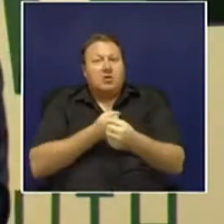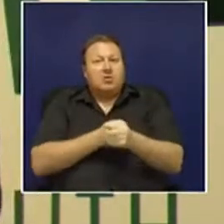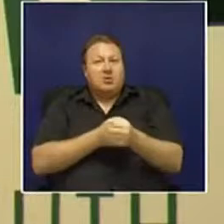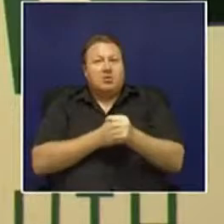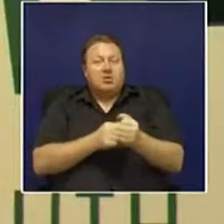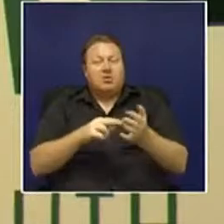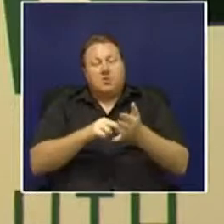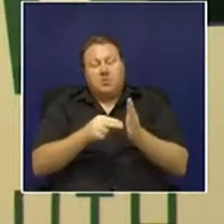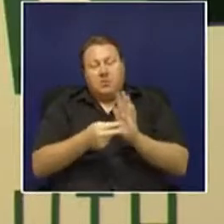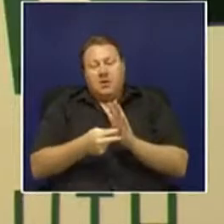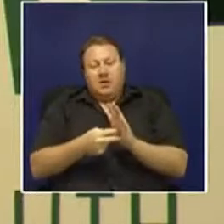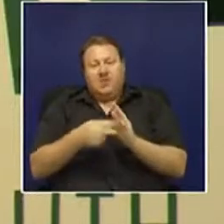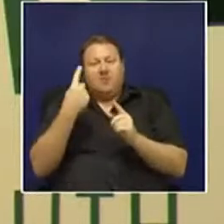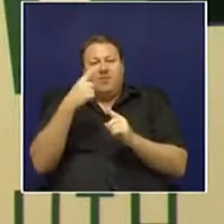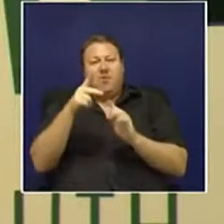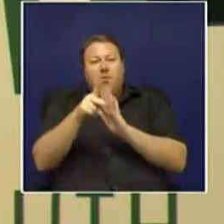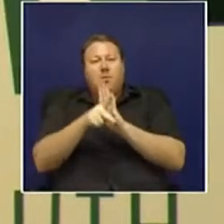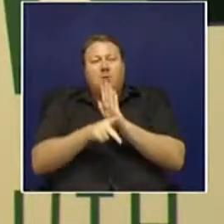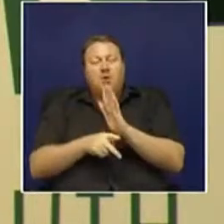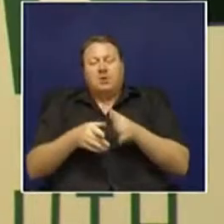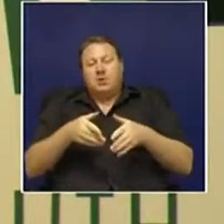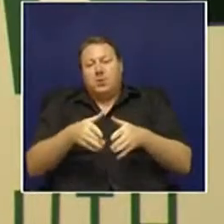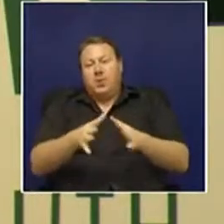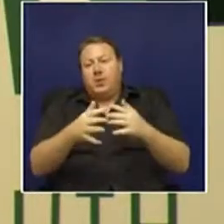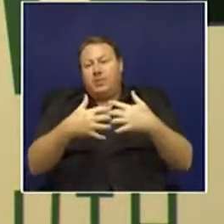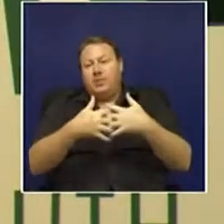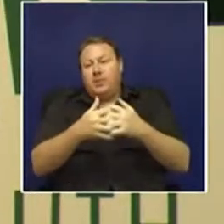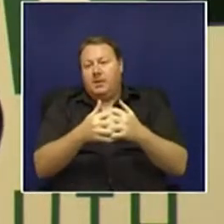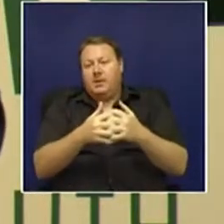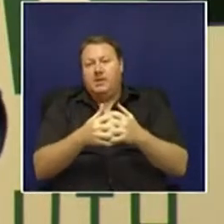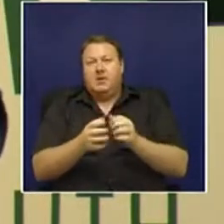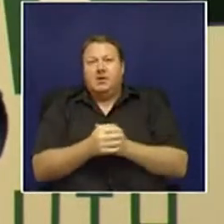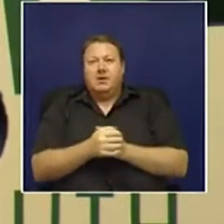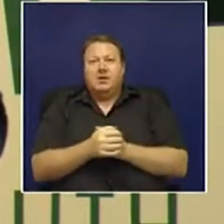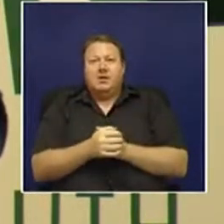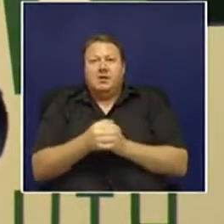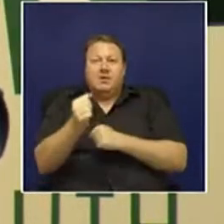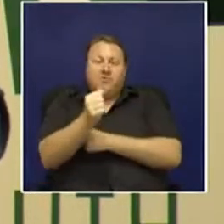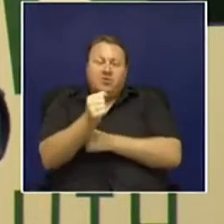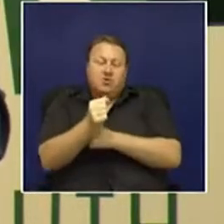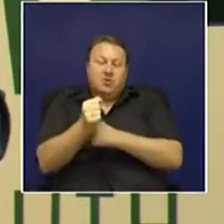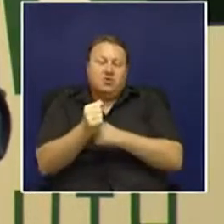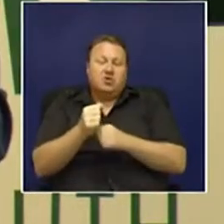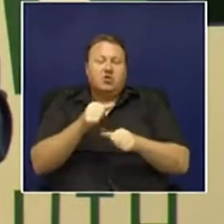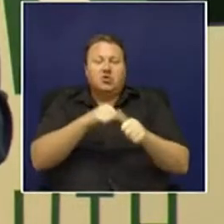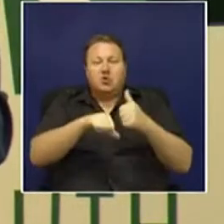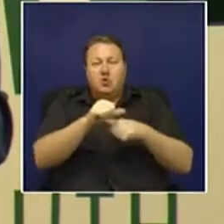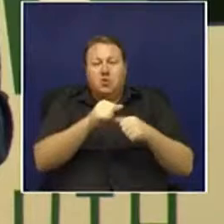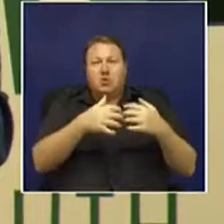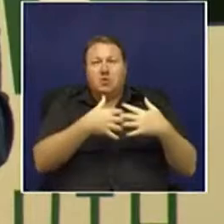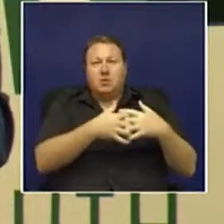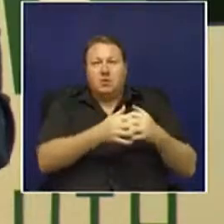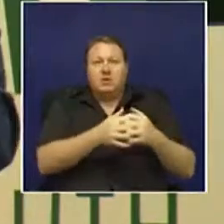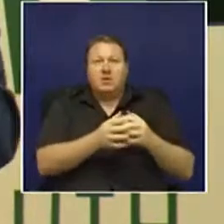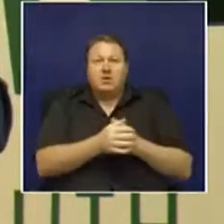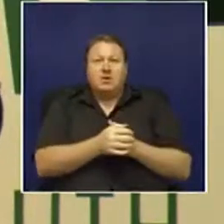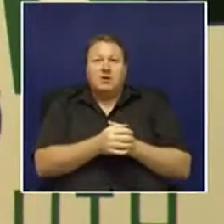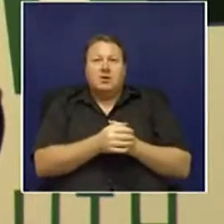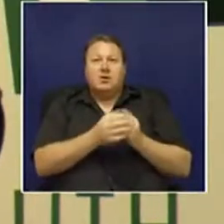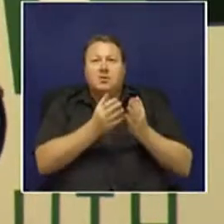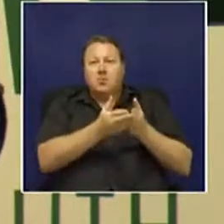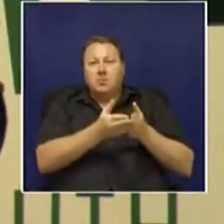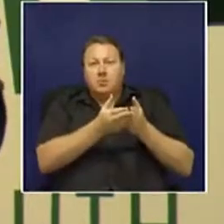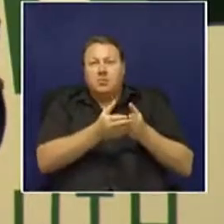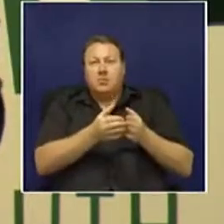consideration. This includes critical social infrastructure such as courts, correctional facilities.